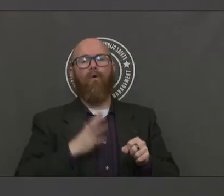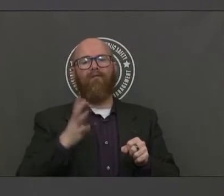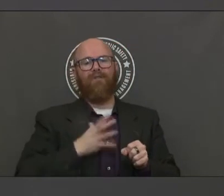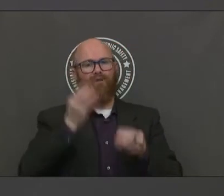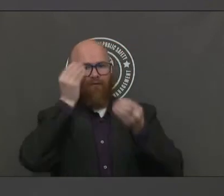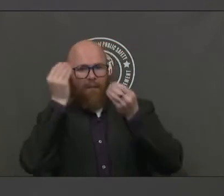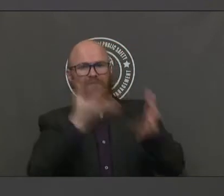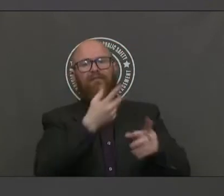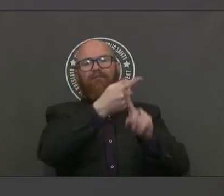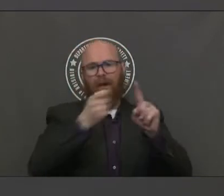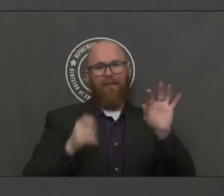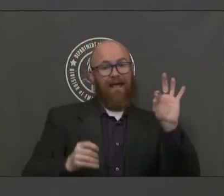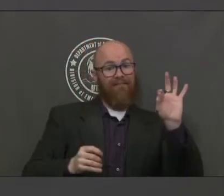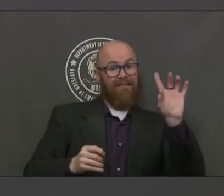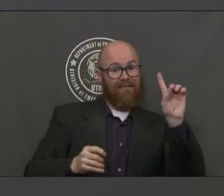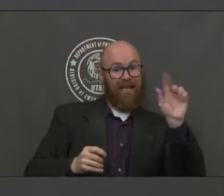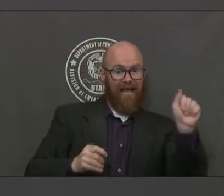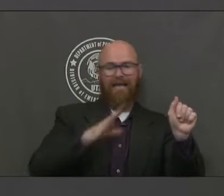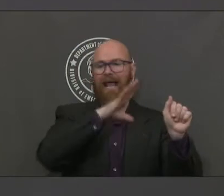from our federal partners.